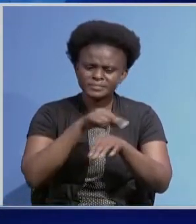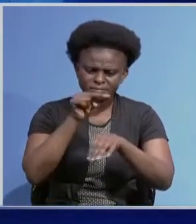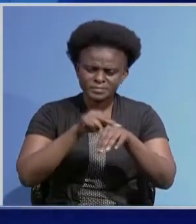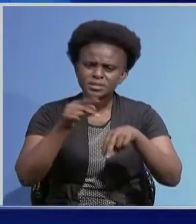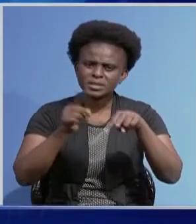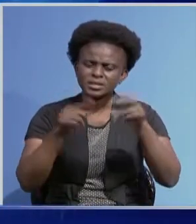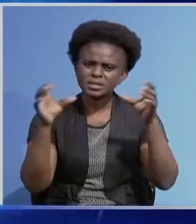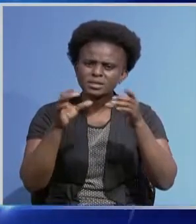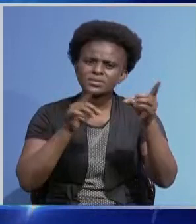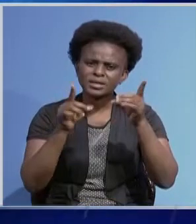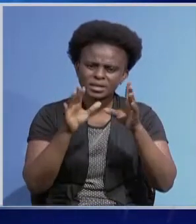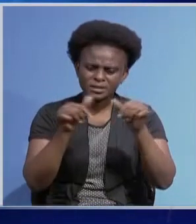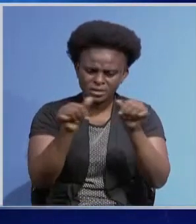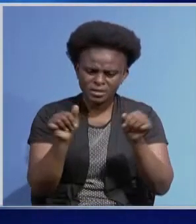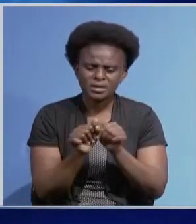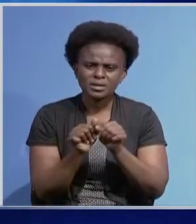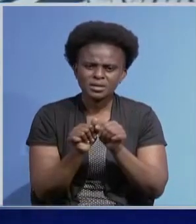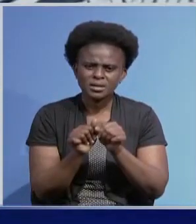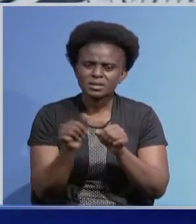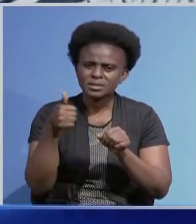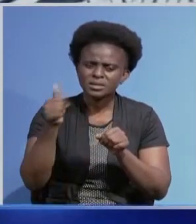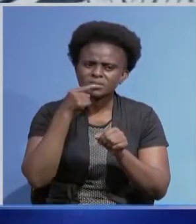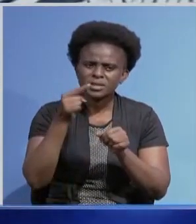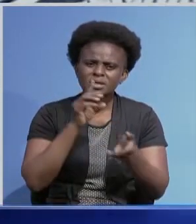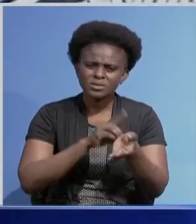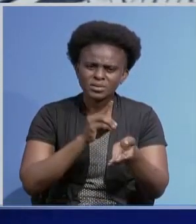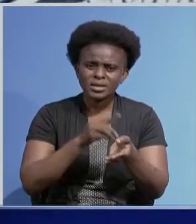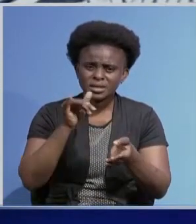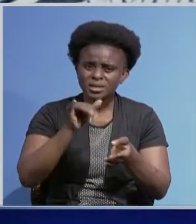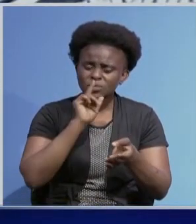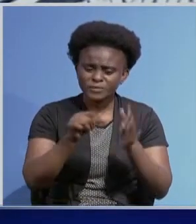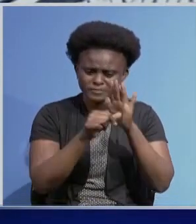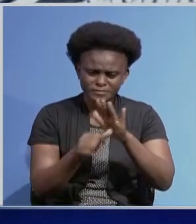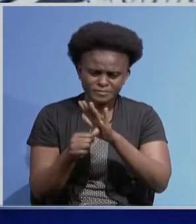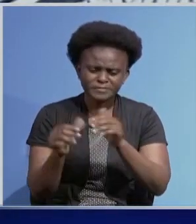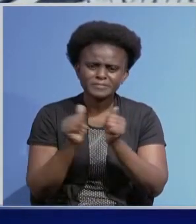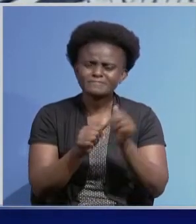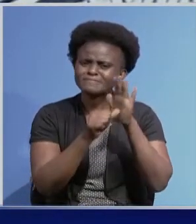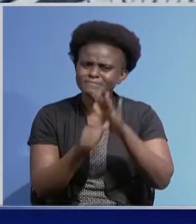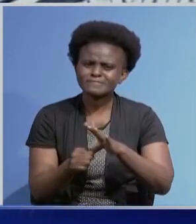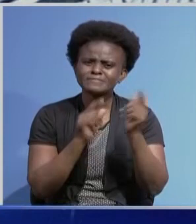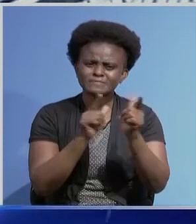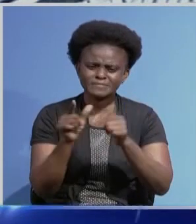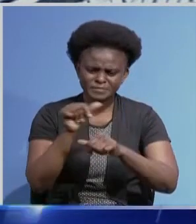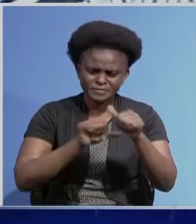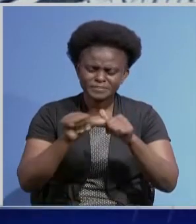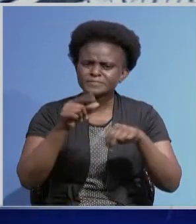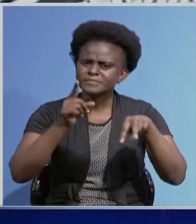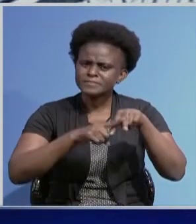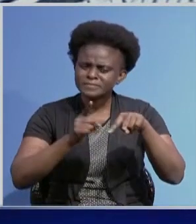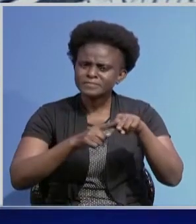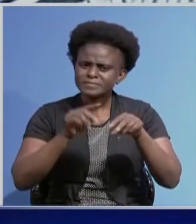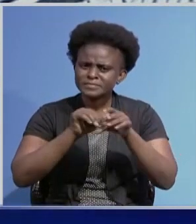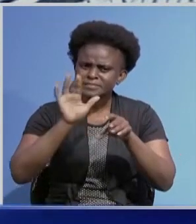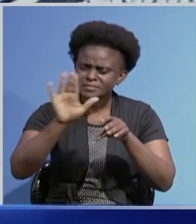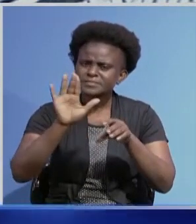AIDS Council Director General CONNIE OSBOURNE says despite the stigma and discrimination that surrounded the virus in his